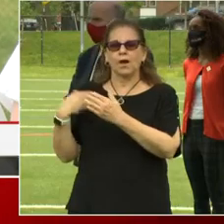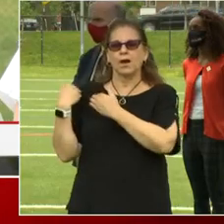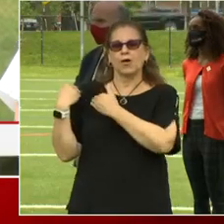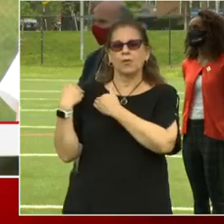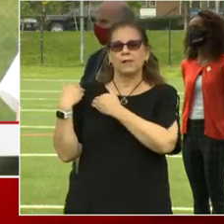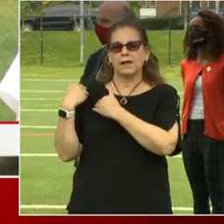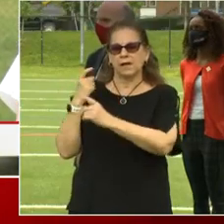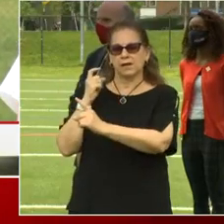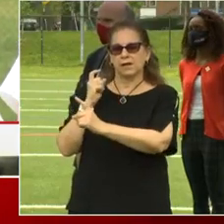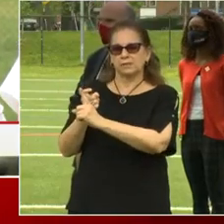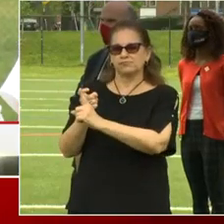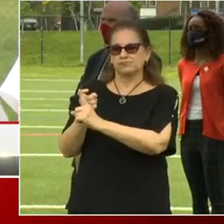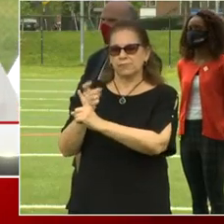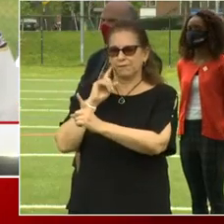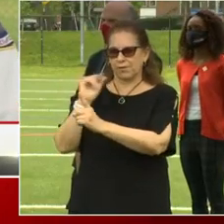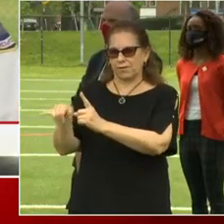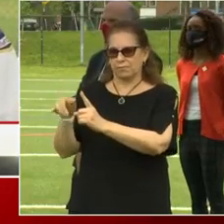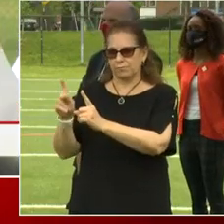review. Yes, sir.